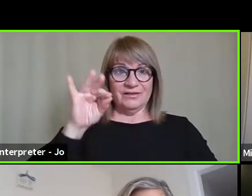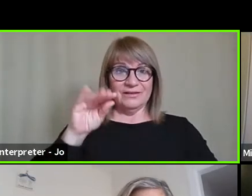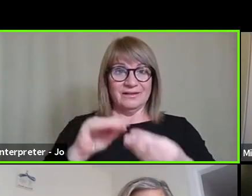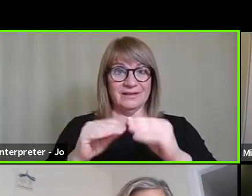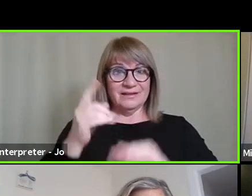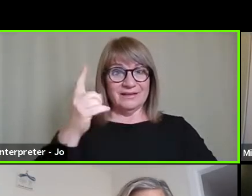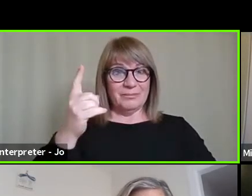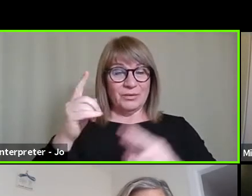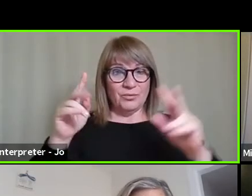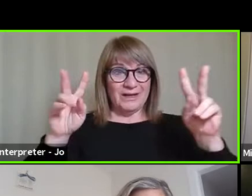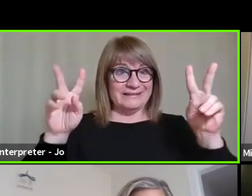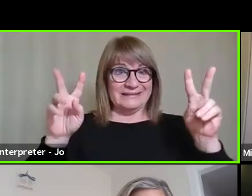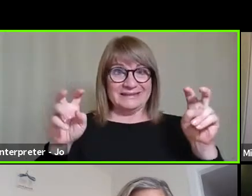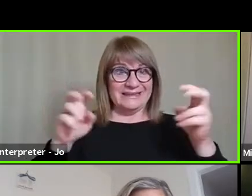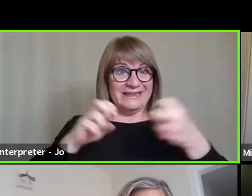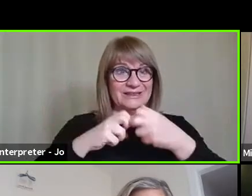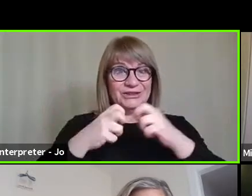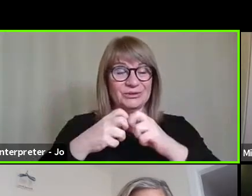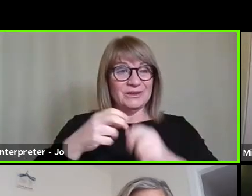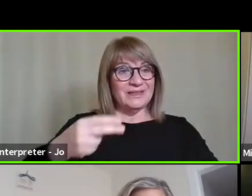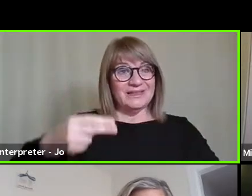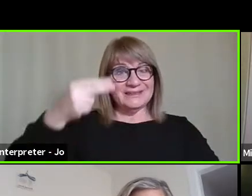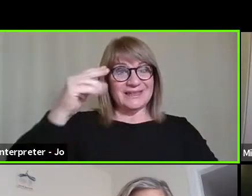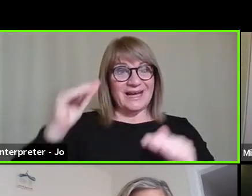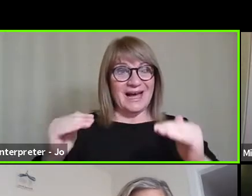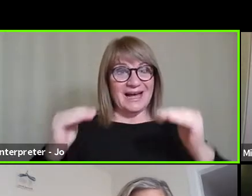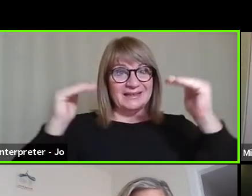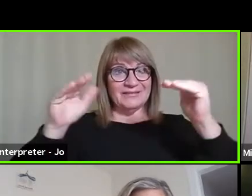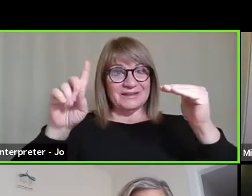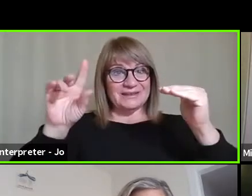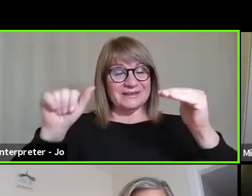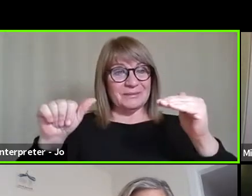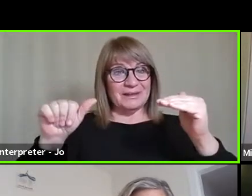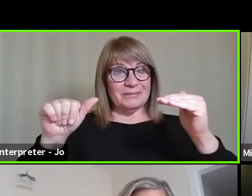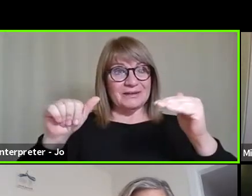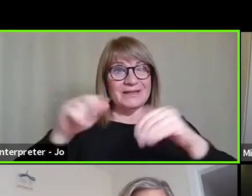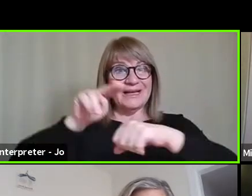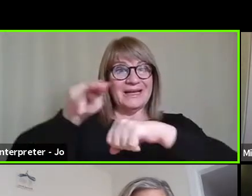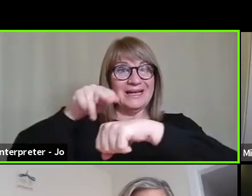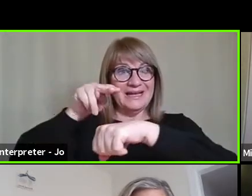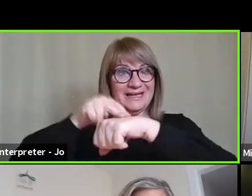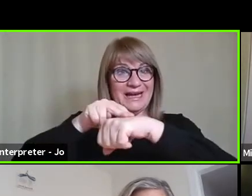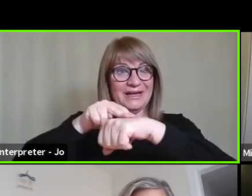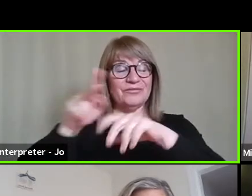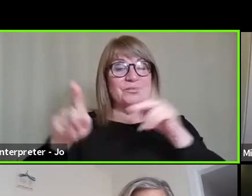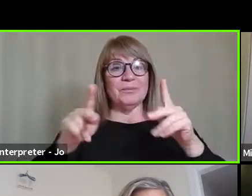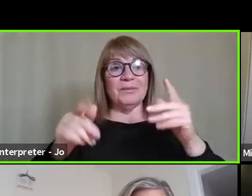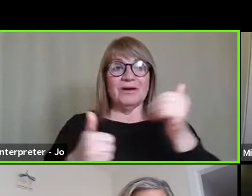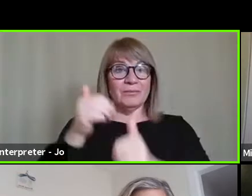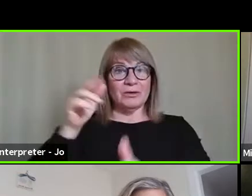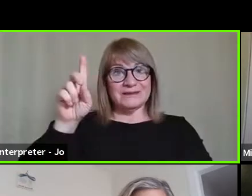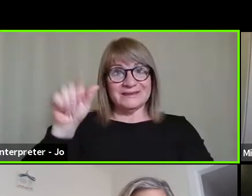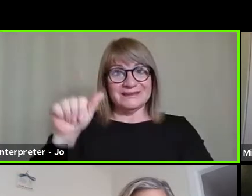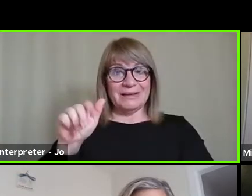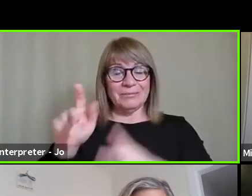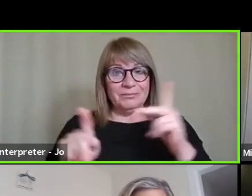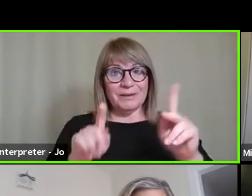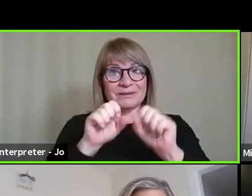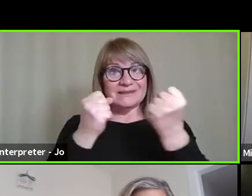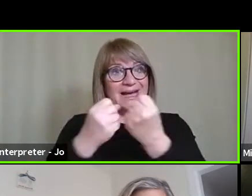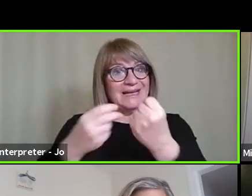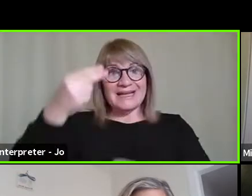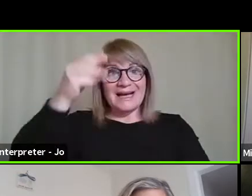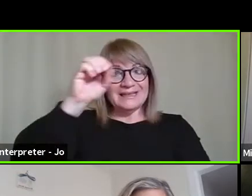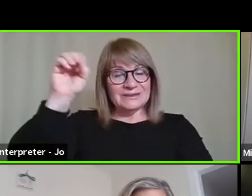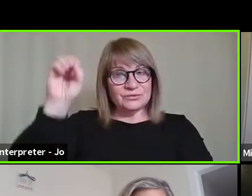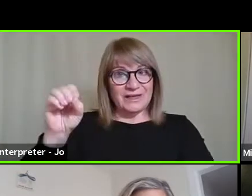issue there's such a high level of disability uh native people are the most disabled in society the highest rates and